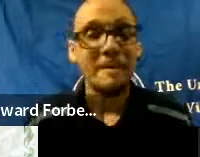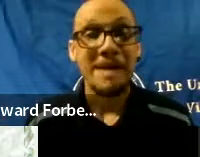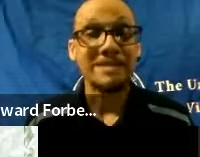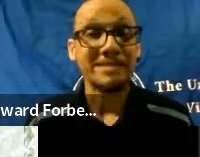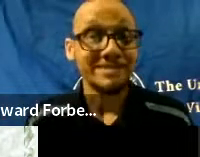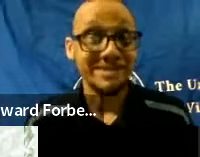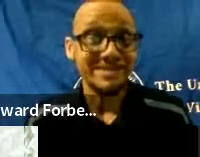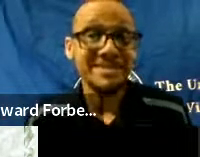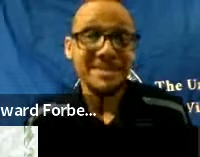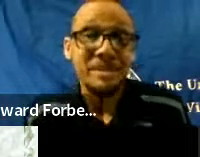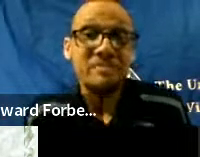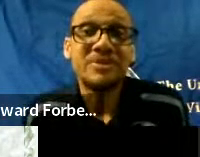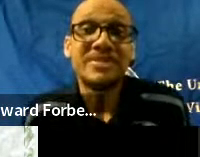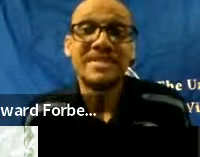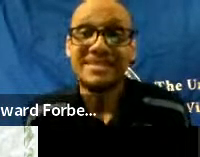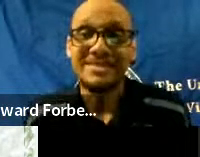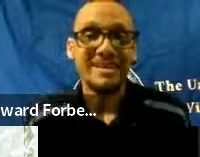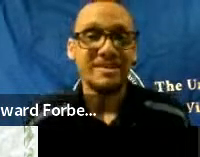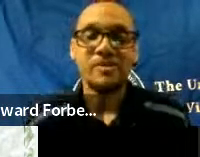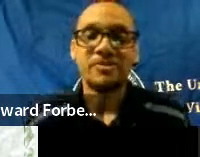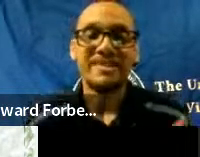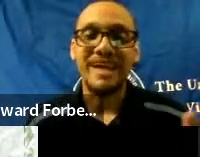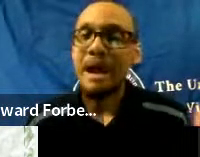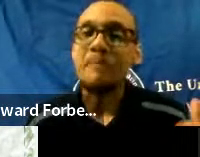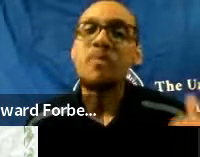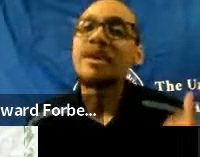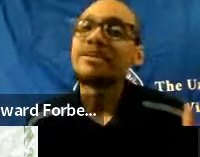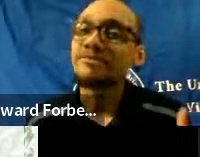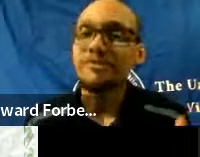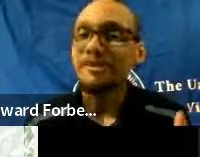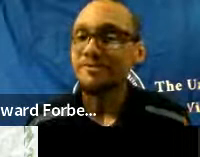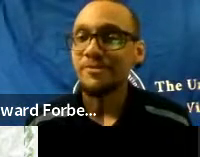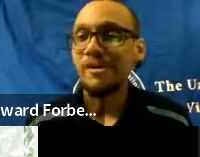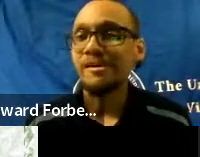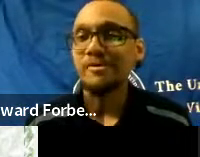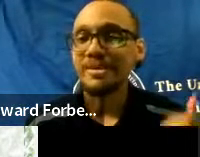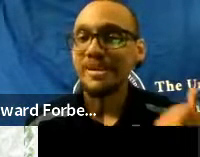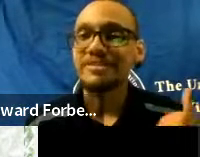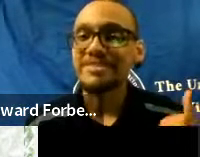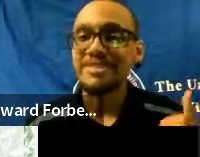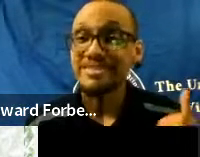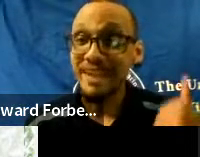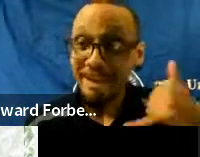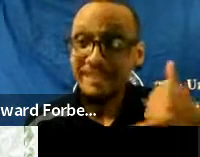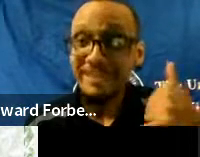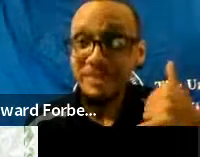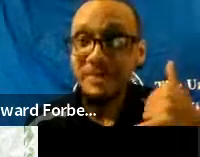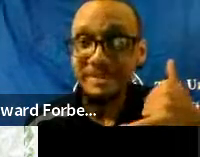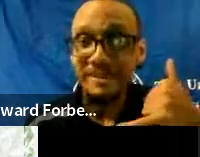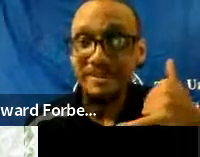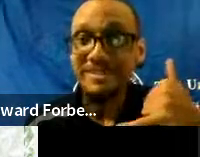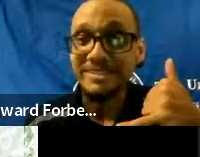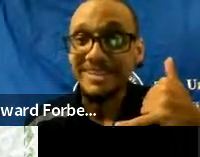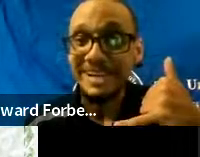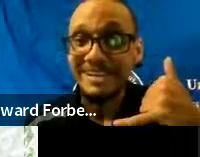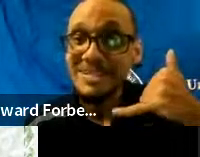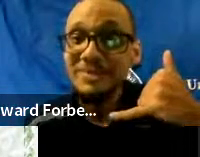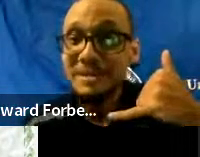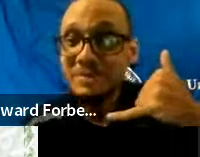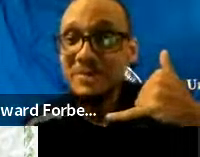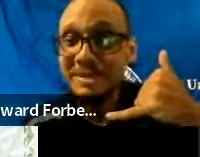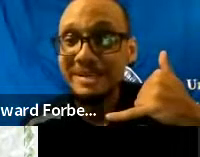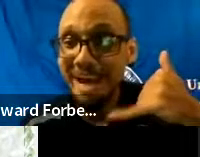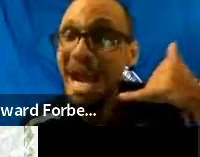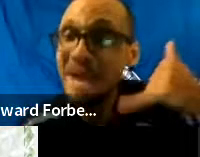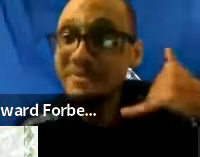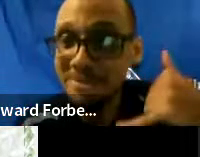college and to see that they persist. You know, I'm waiting for that phone call when Kaylin says, I graduated college and guess